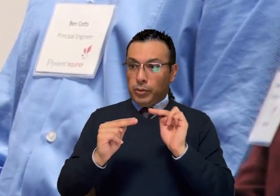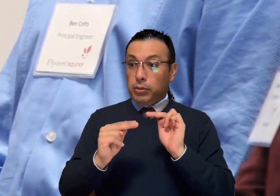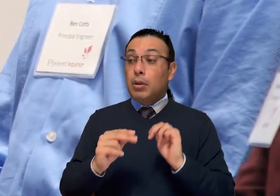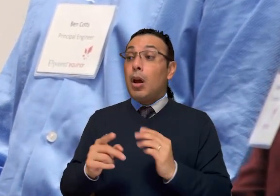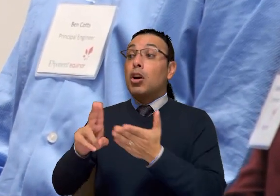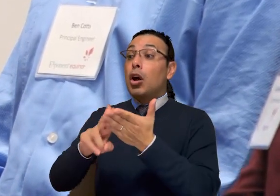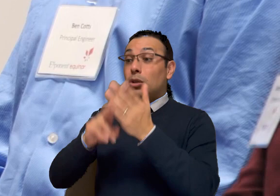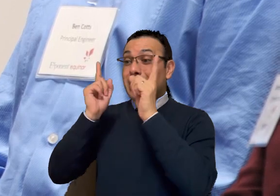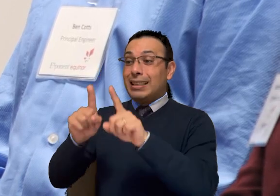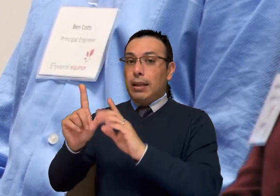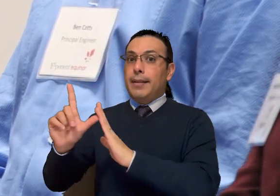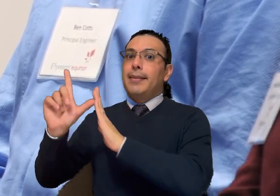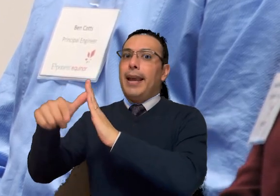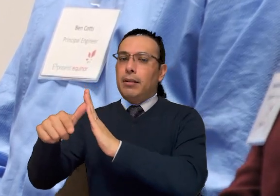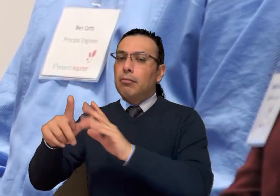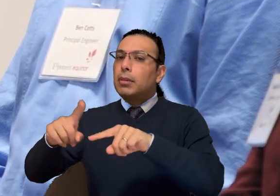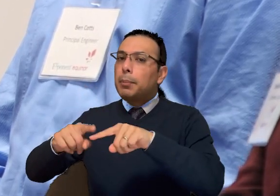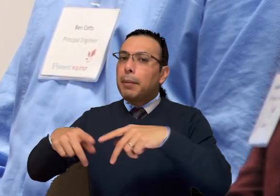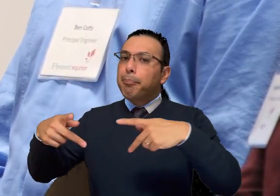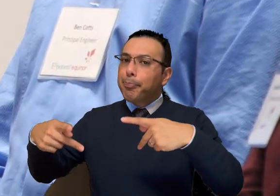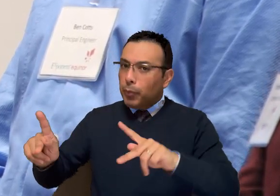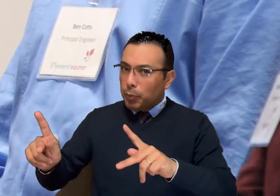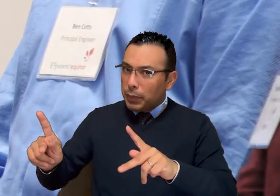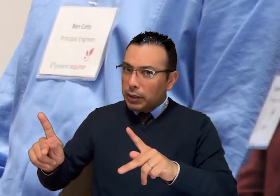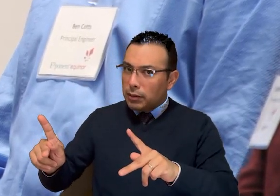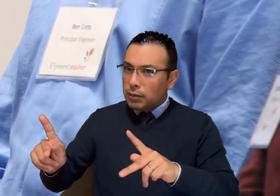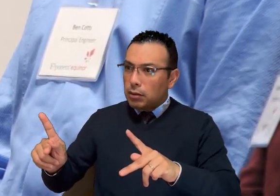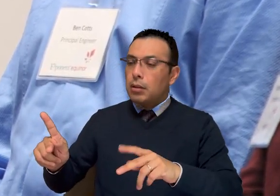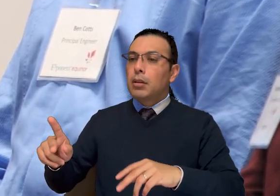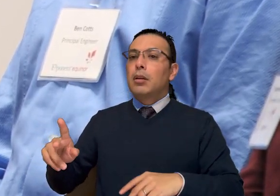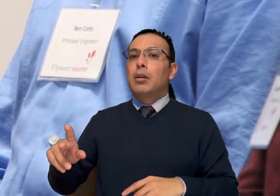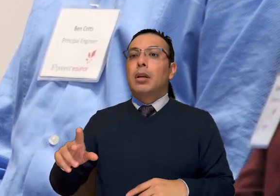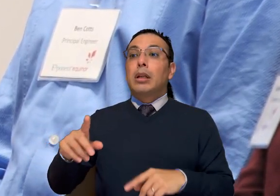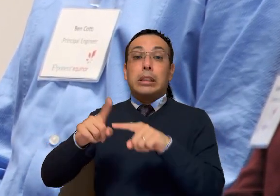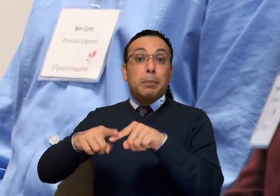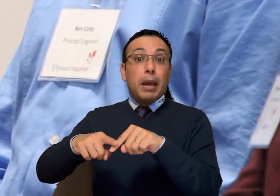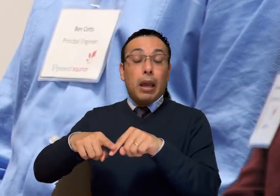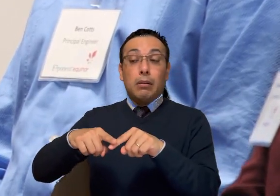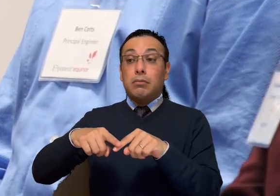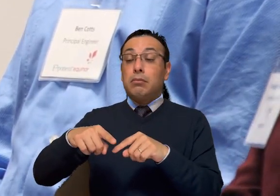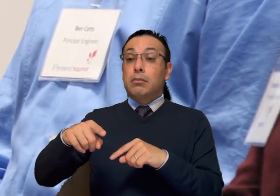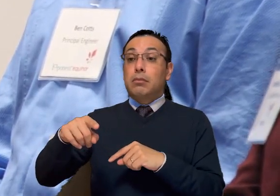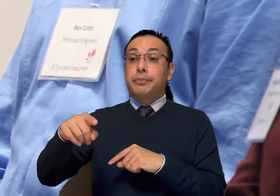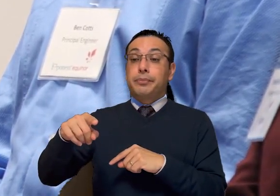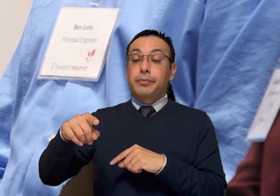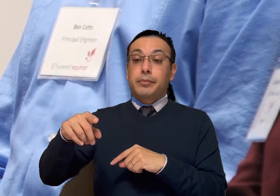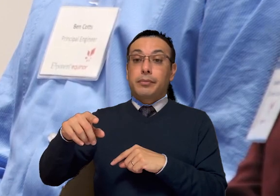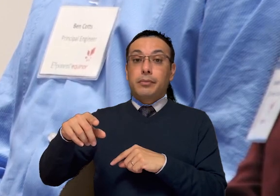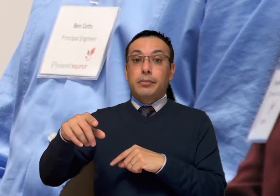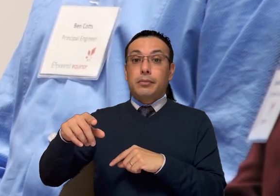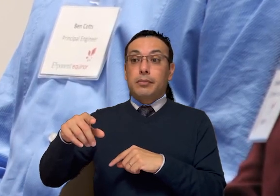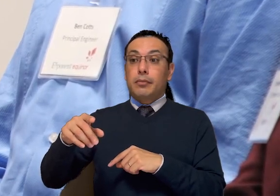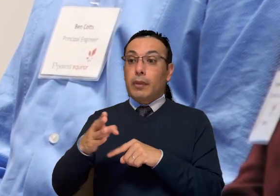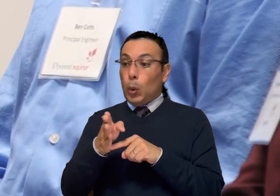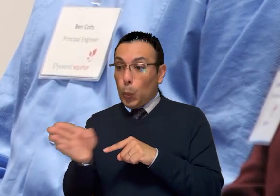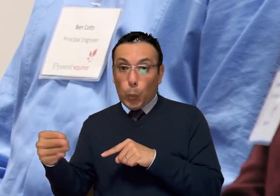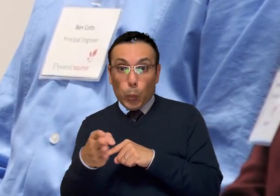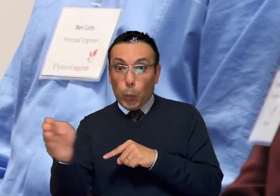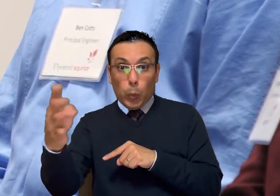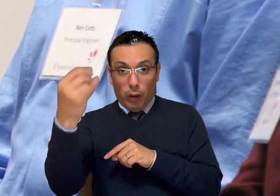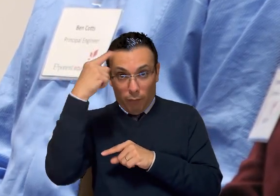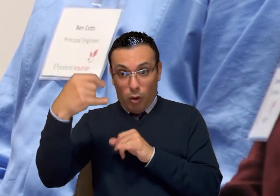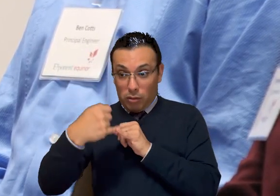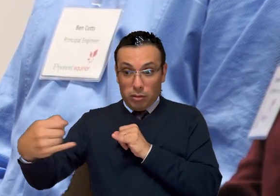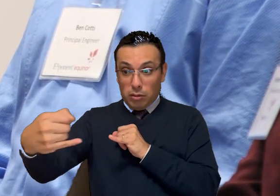finalization of what routes are preferred. So there's ongoing work for various different contract types